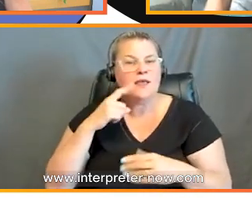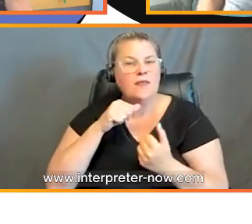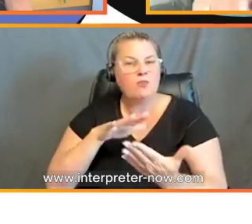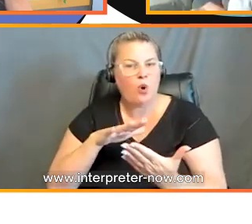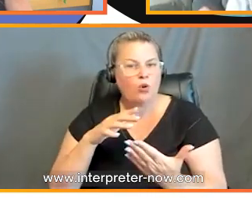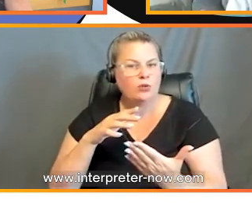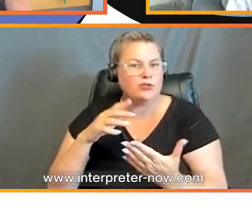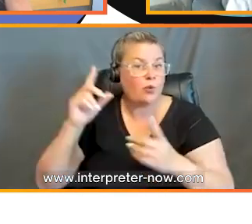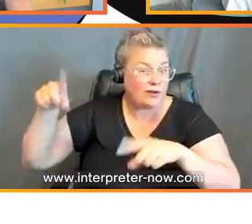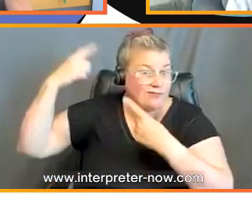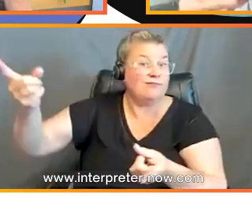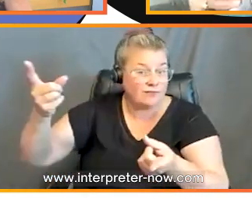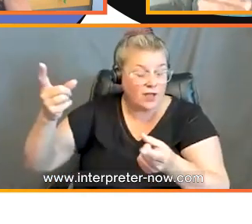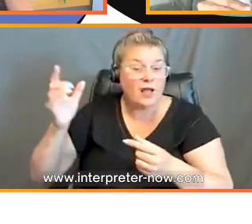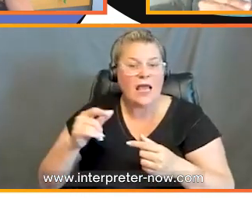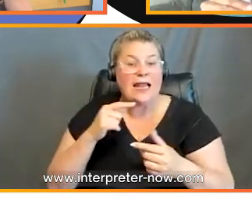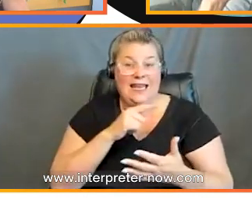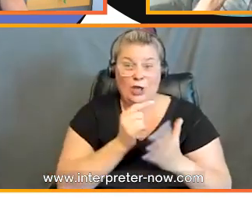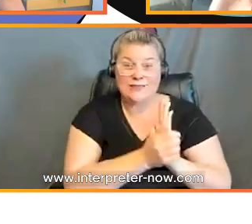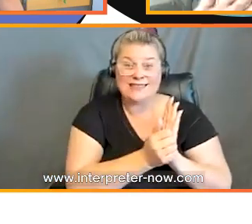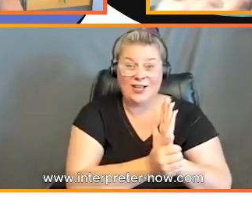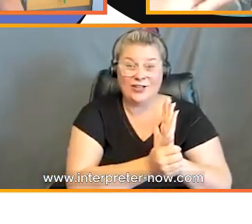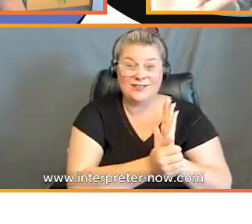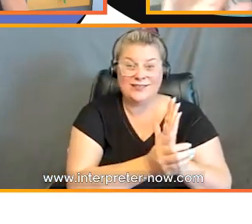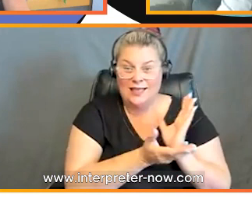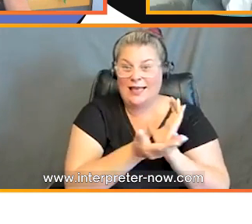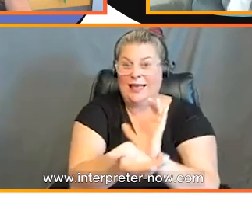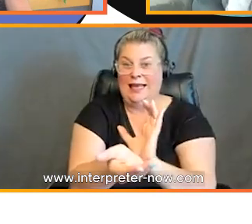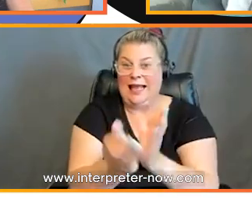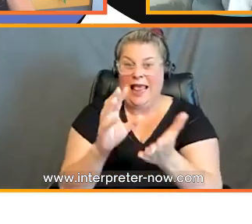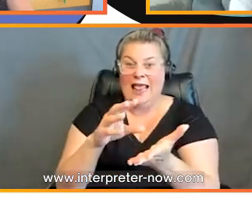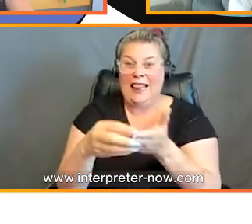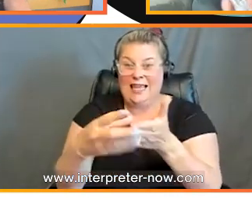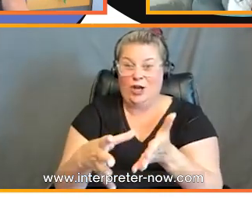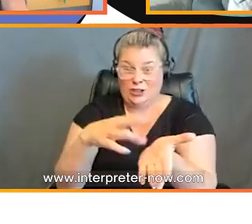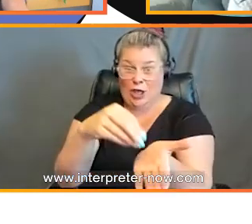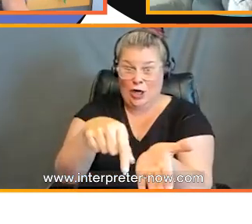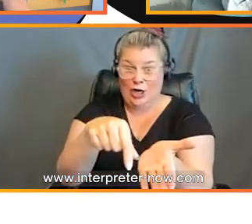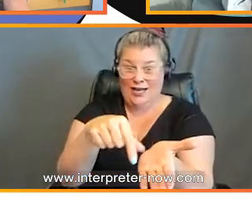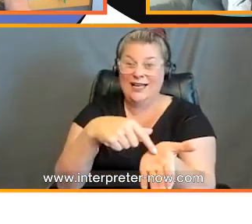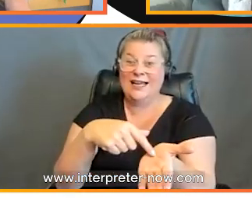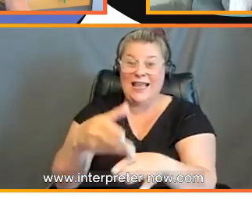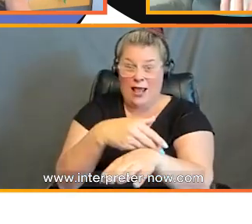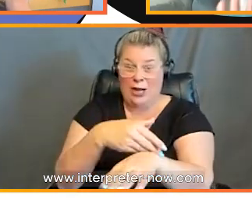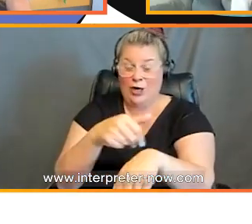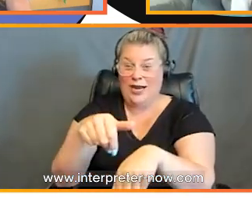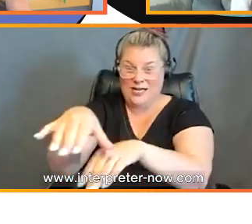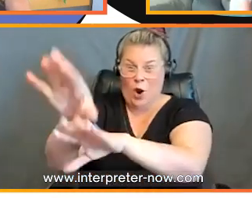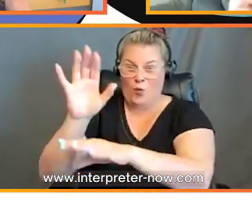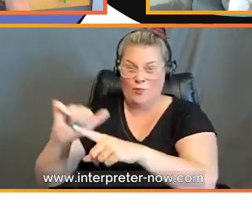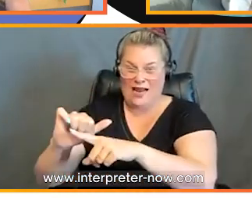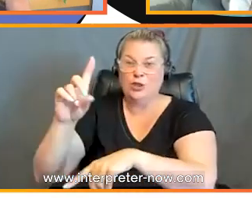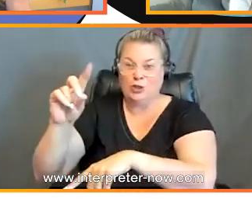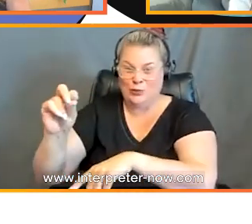skills, leaders learn these skills, get better at these skills, go and practice these skills, and which is fine, and I get why we do it.